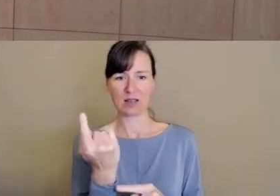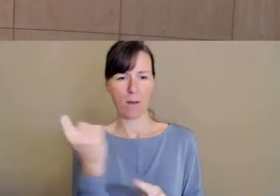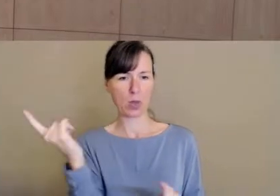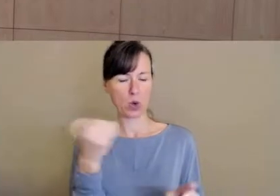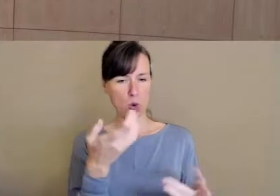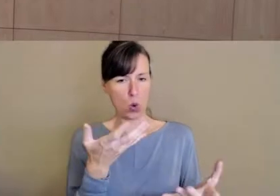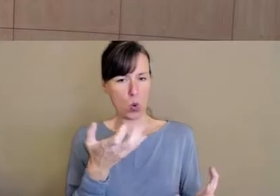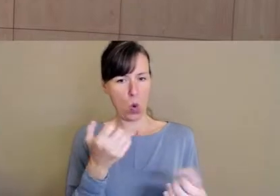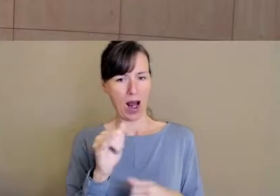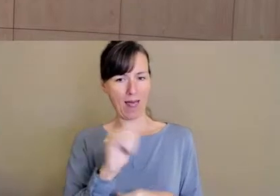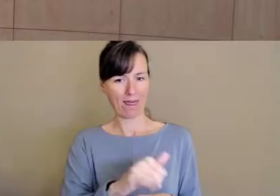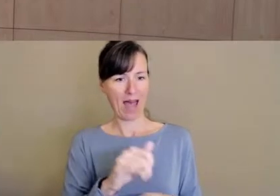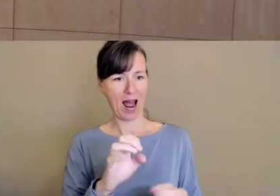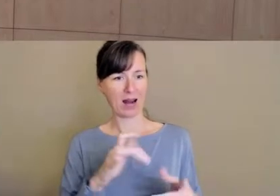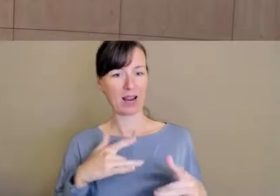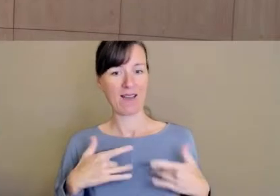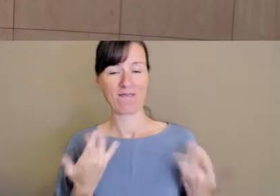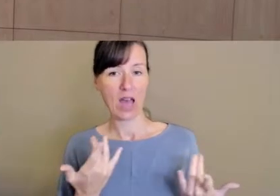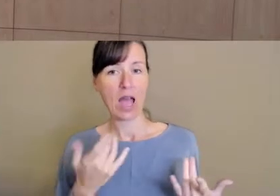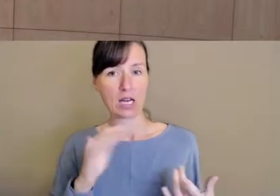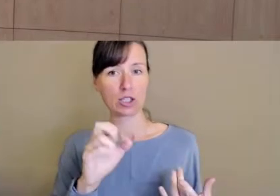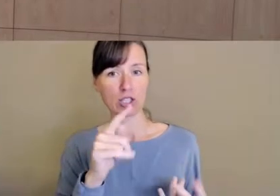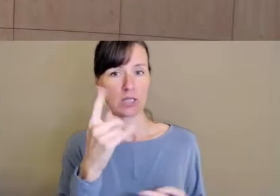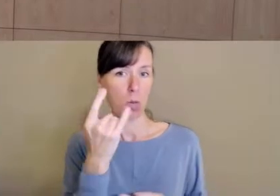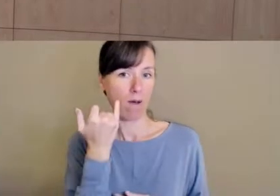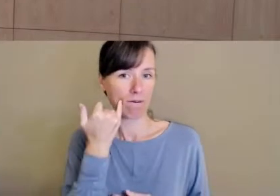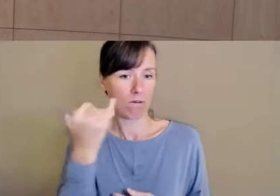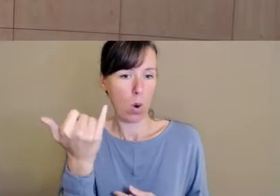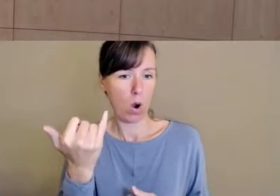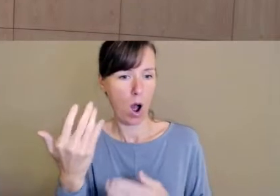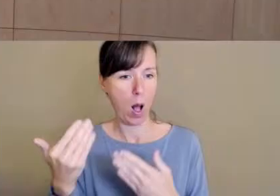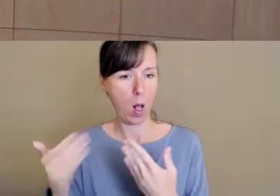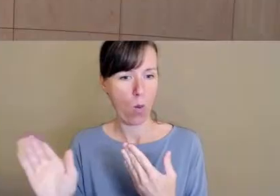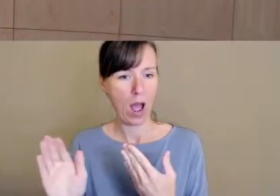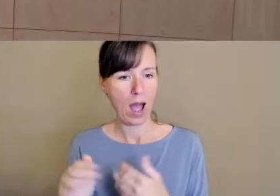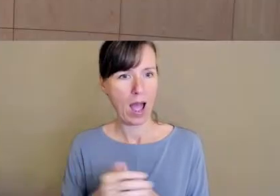the. I could